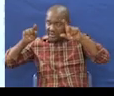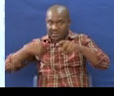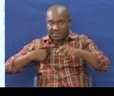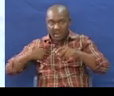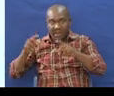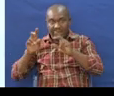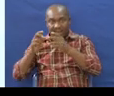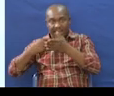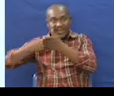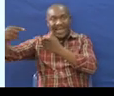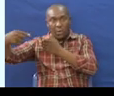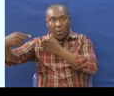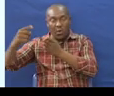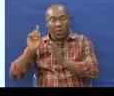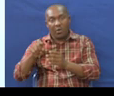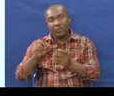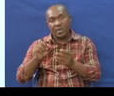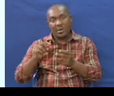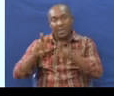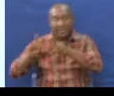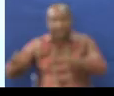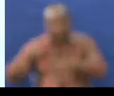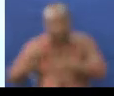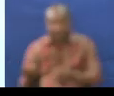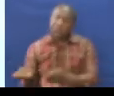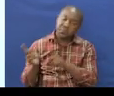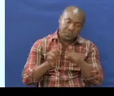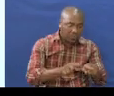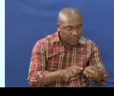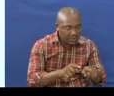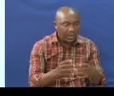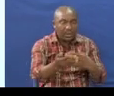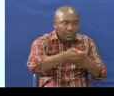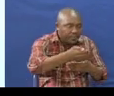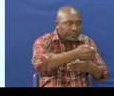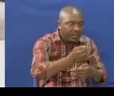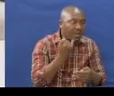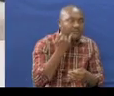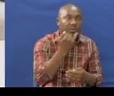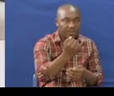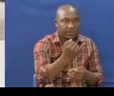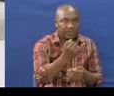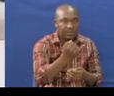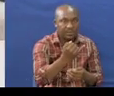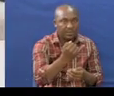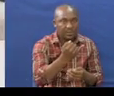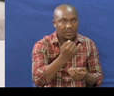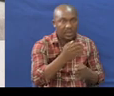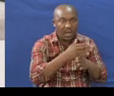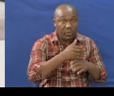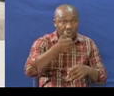magazines, documentaries, and other prepared reports so that to get information about your problem. I hope you